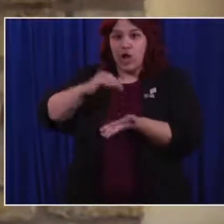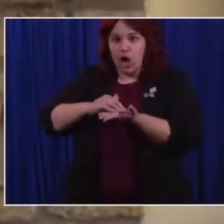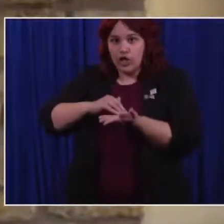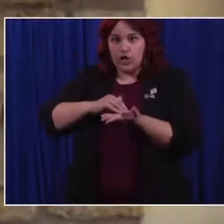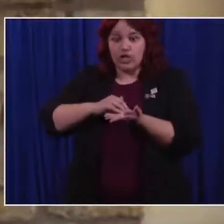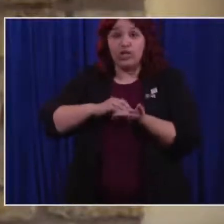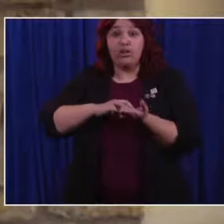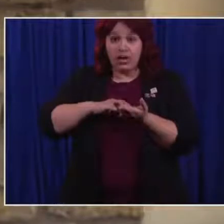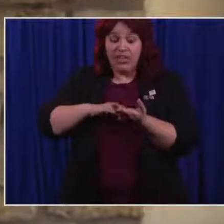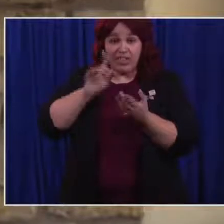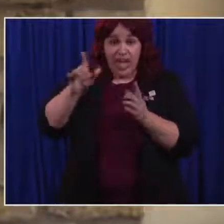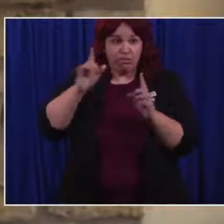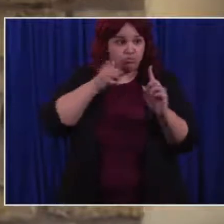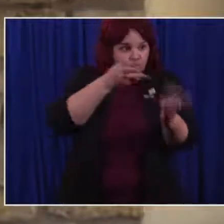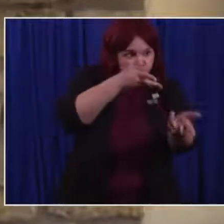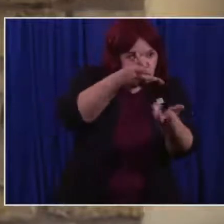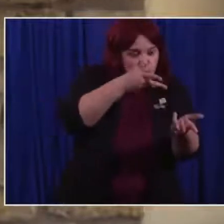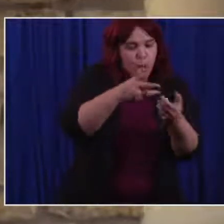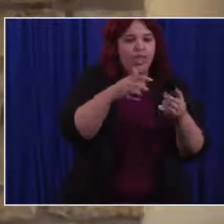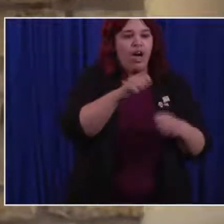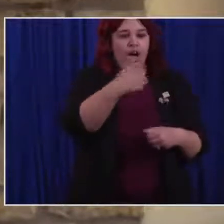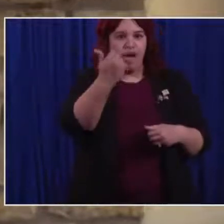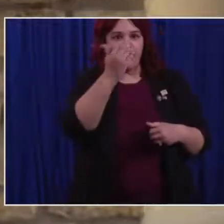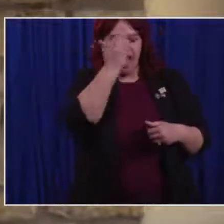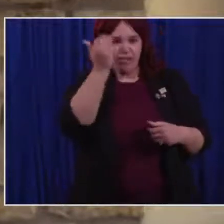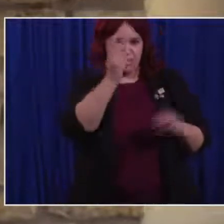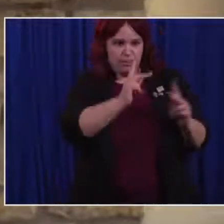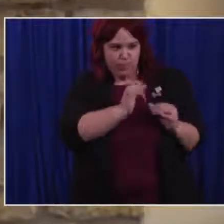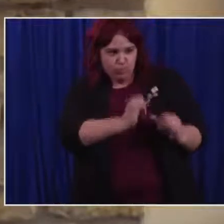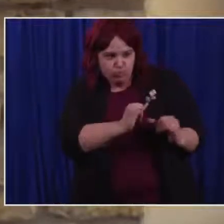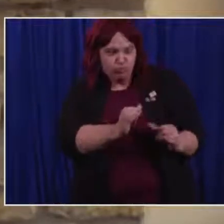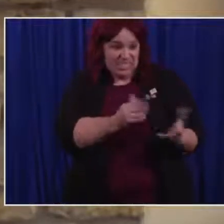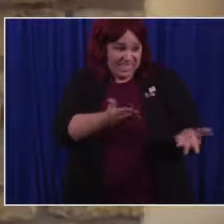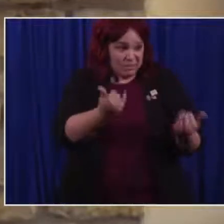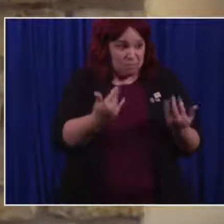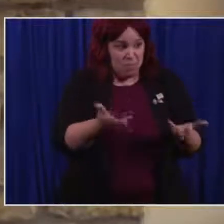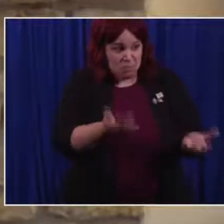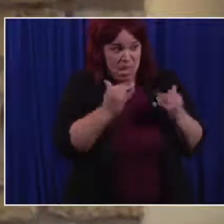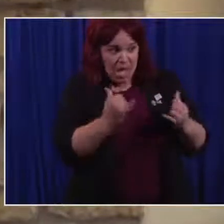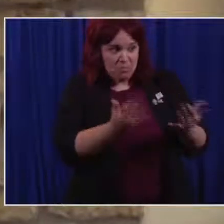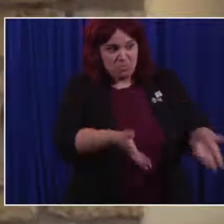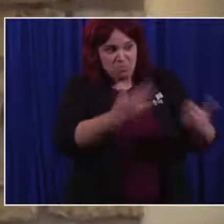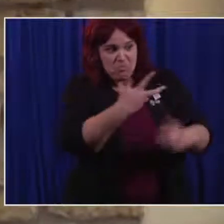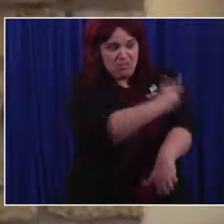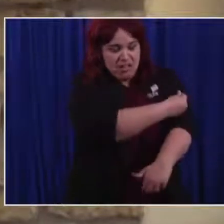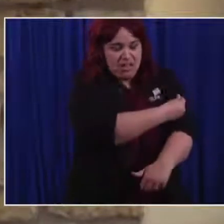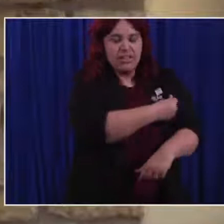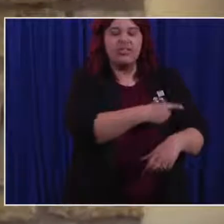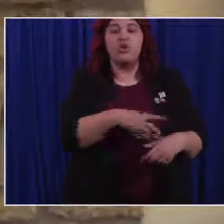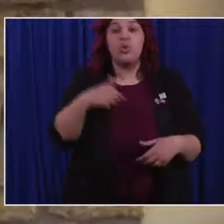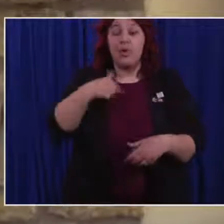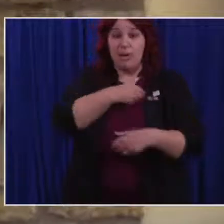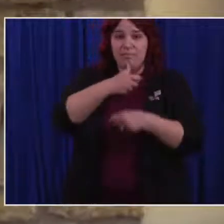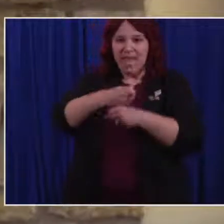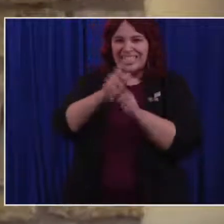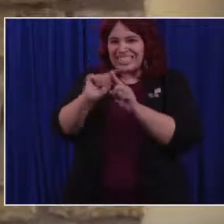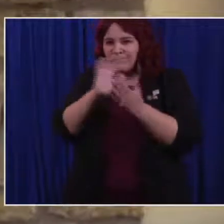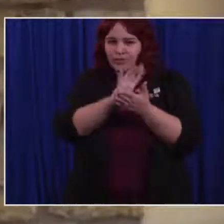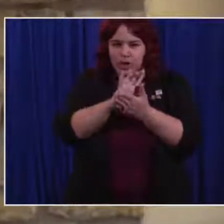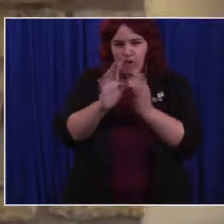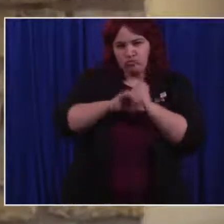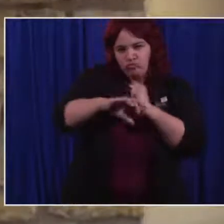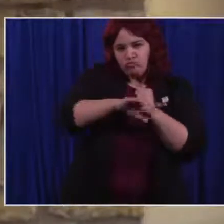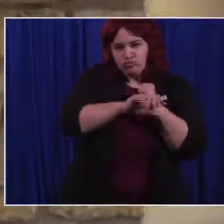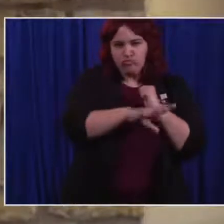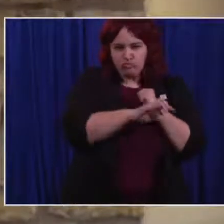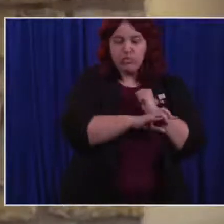and that's just, part of the messaging that is going on. So that is going on at the same time the rest of this is going on. The other thing that's going on,